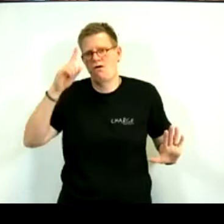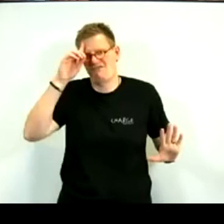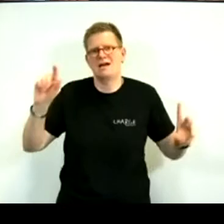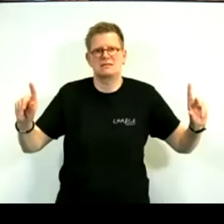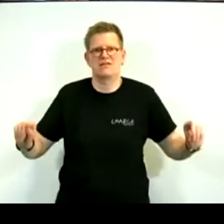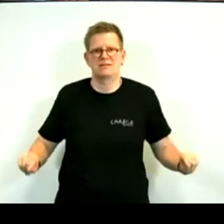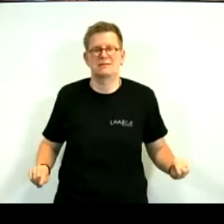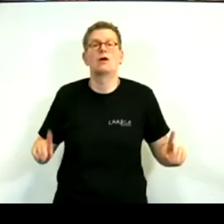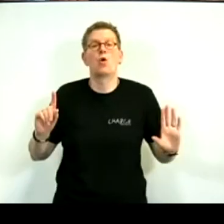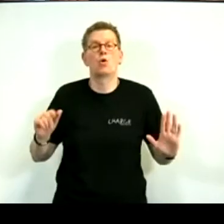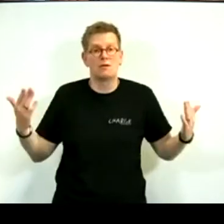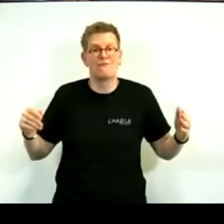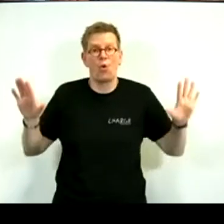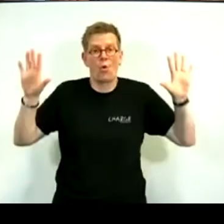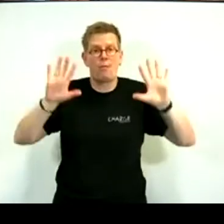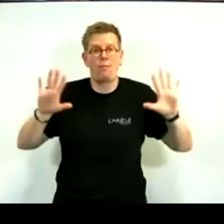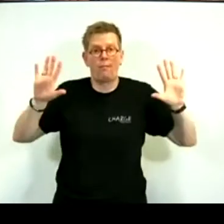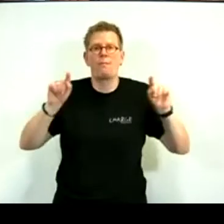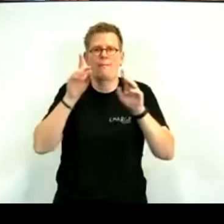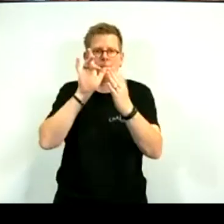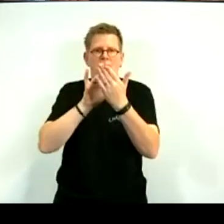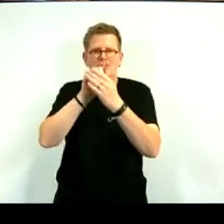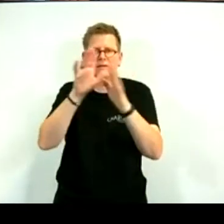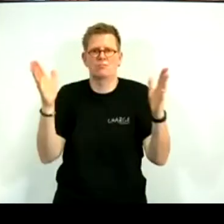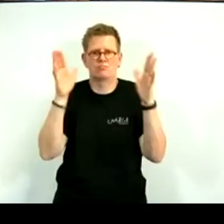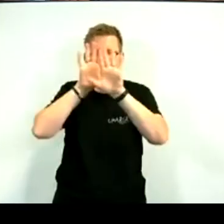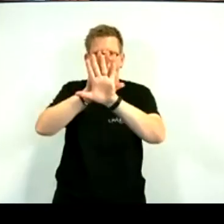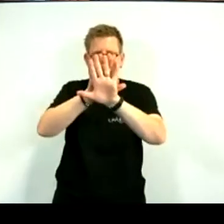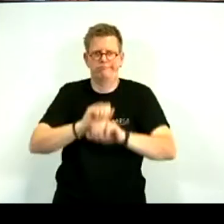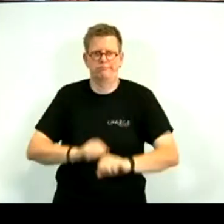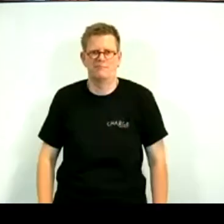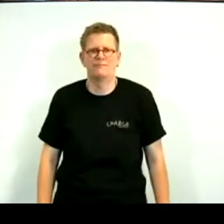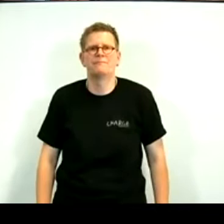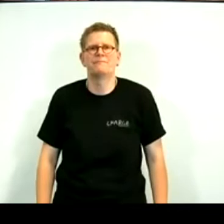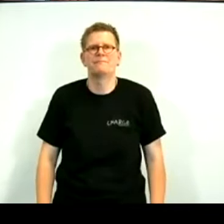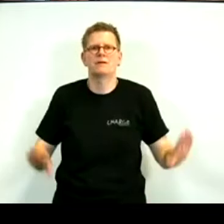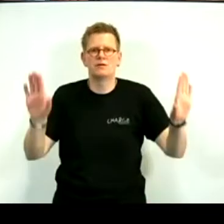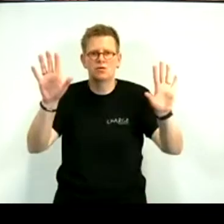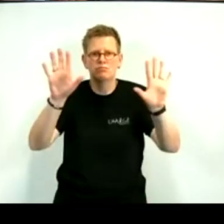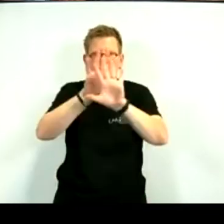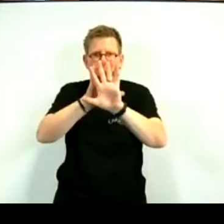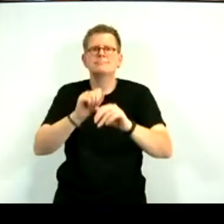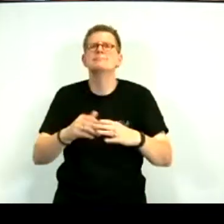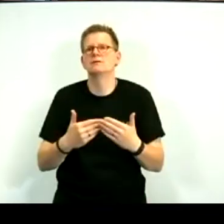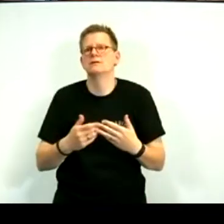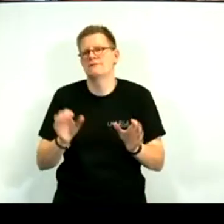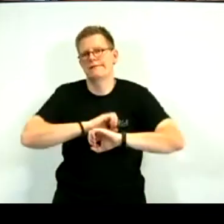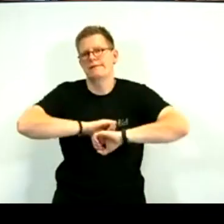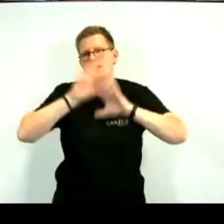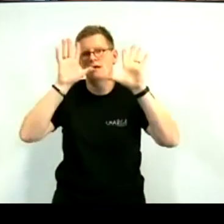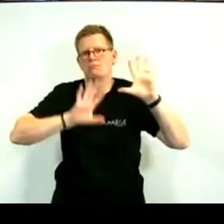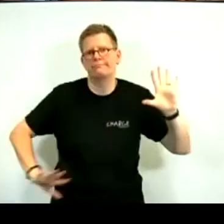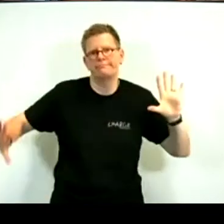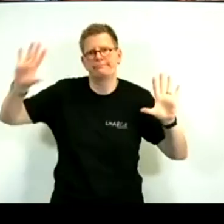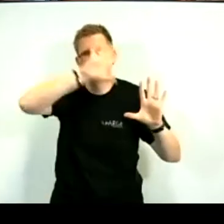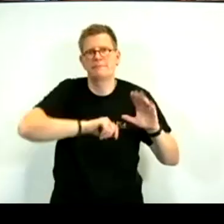really, really effective vision when I'm looking at something in detail.